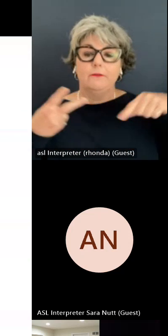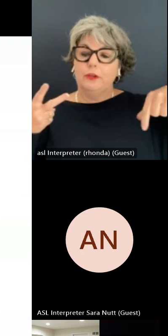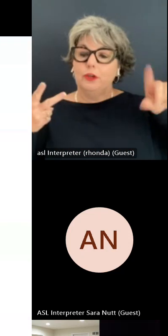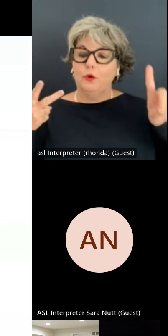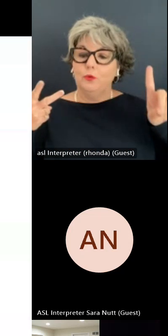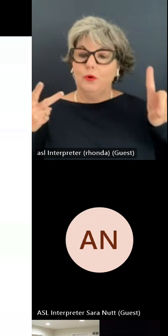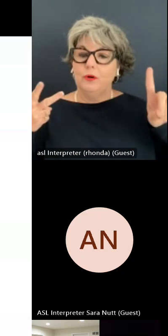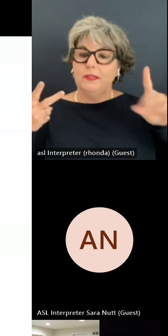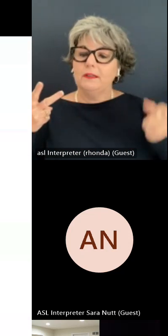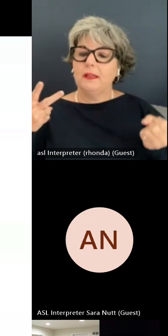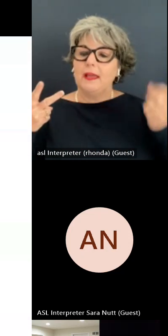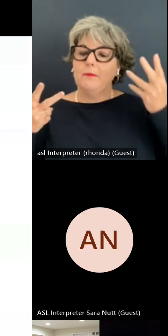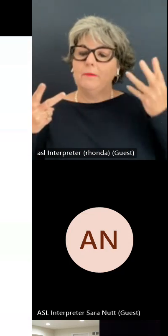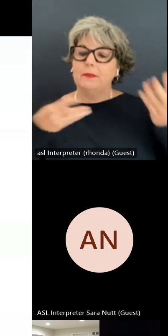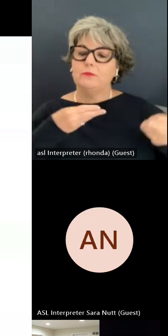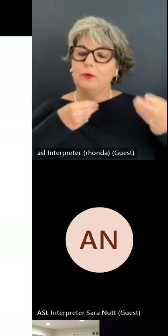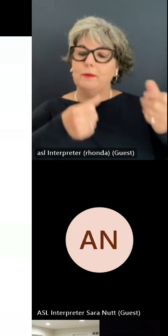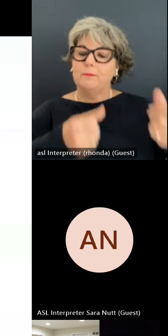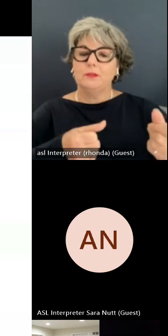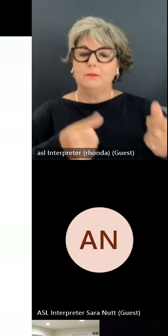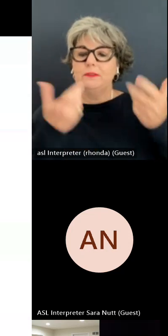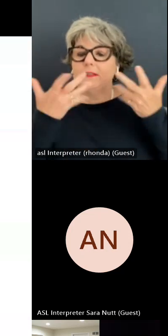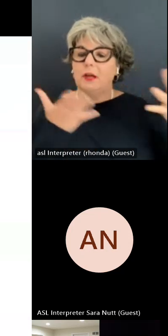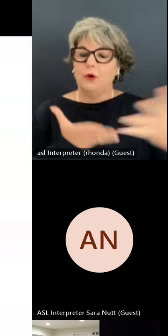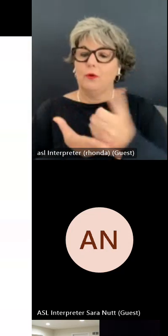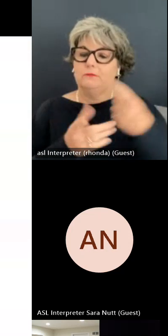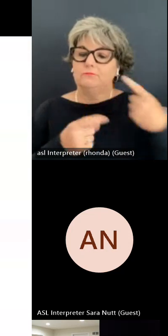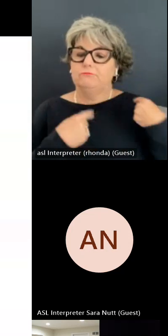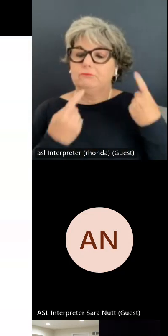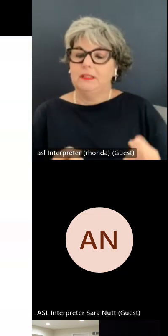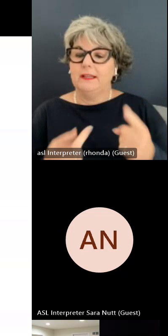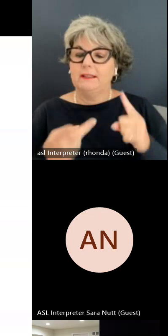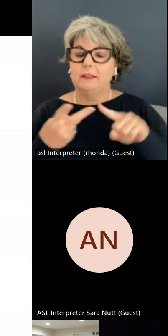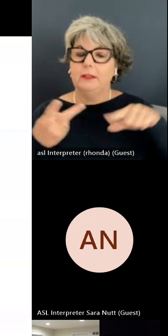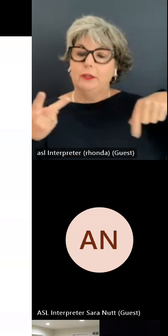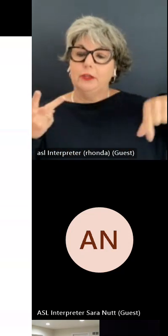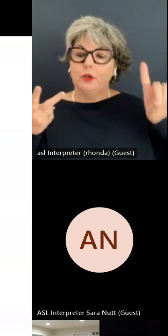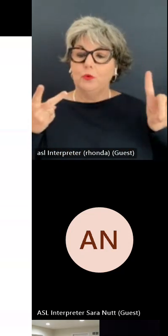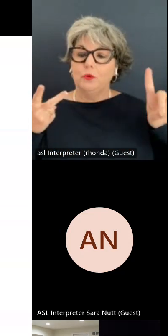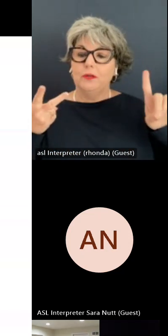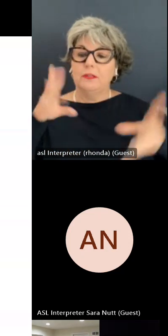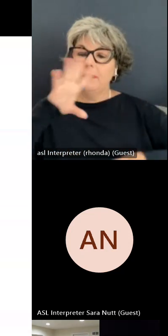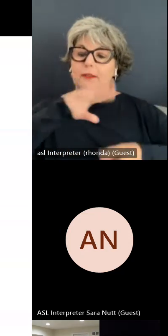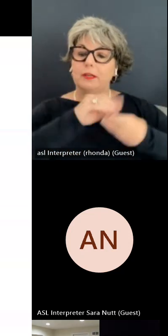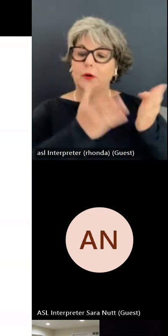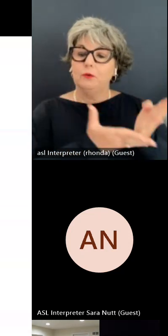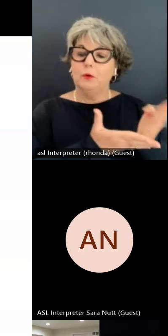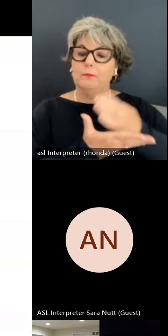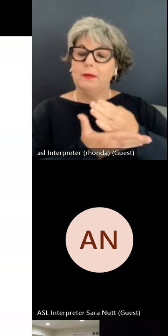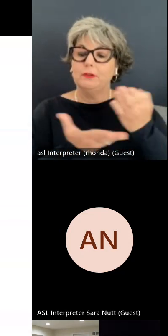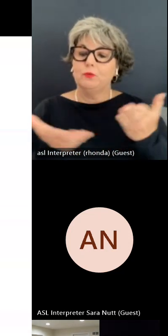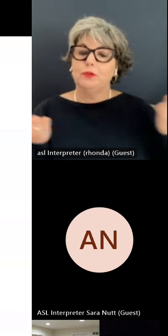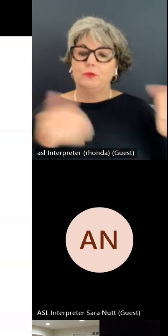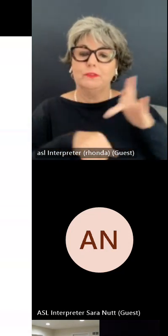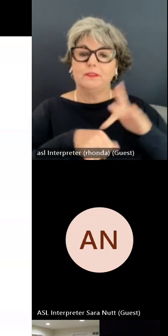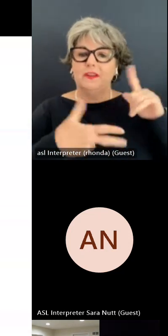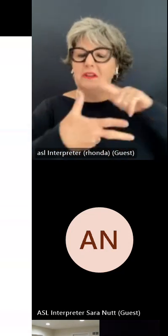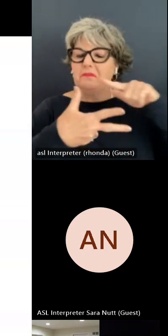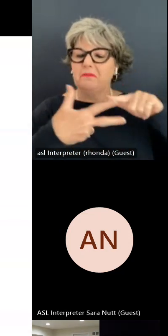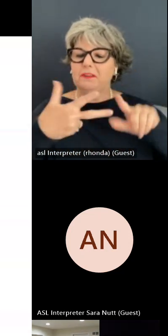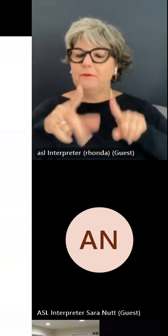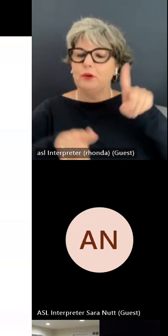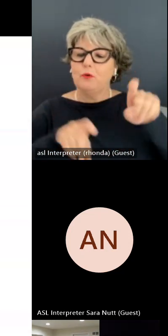is the reimbursable amount already collected? And for Q1, what is the total budgetary resources available?